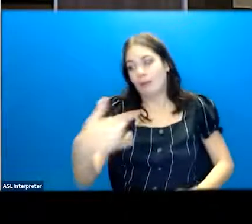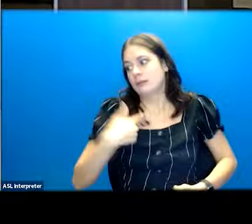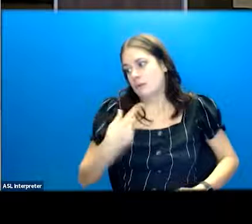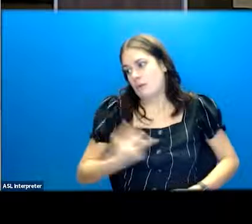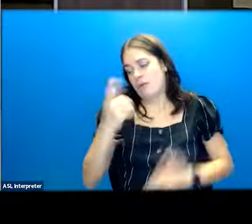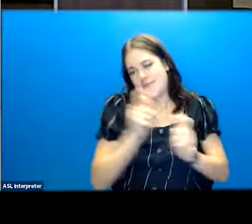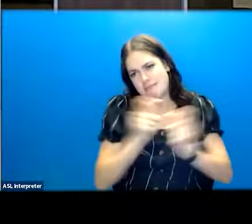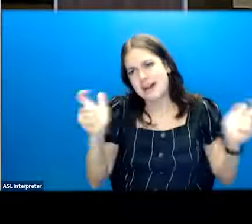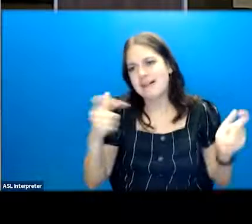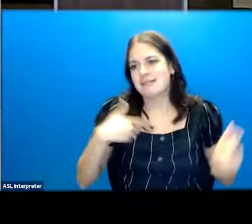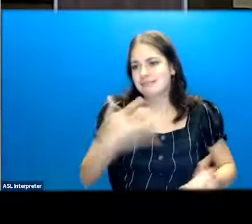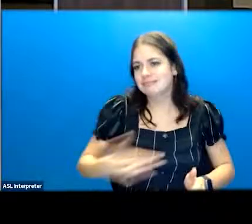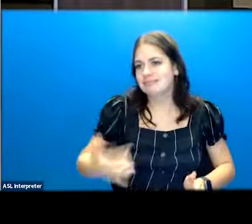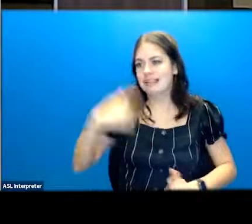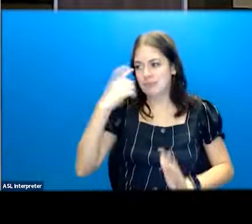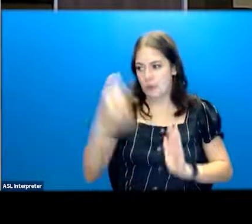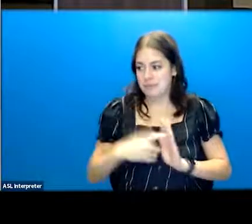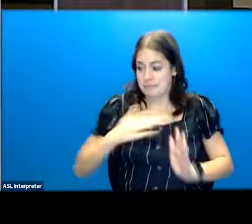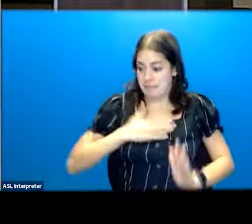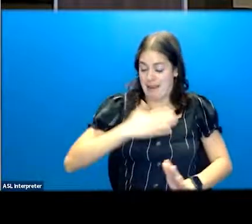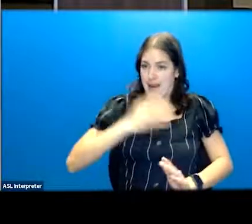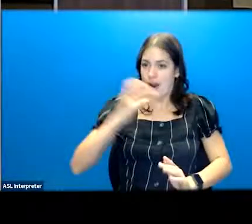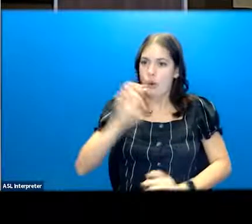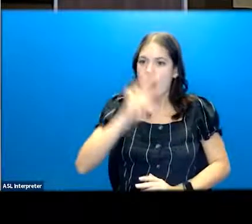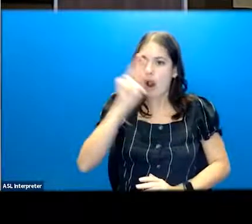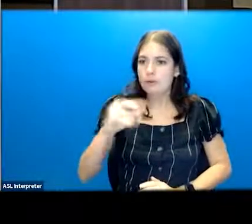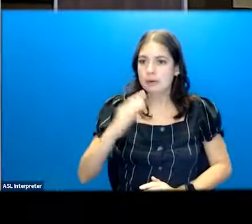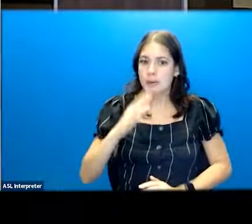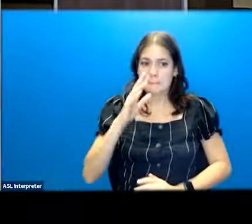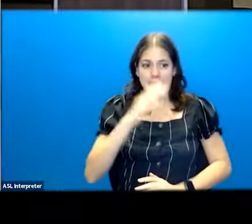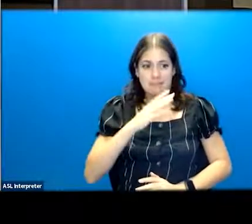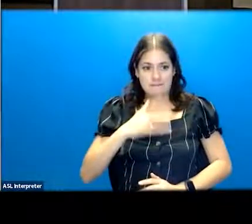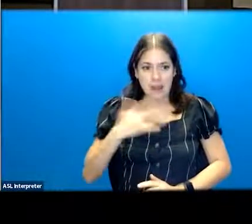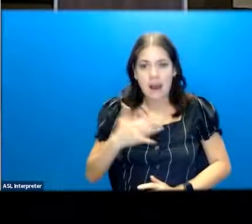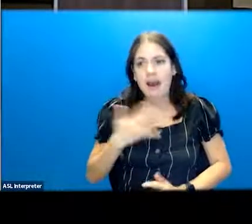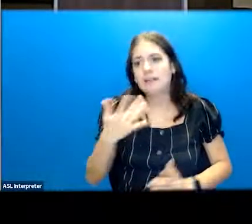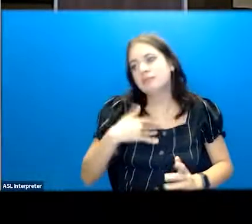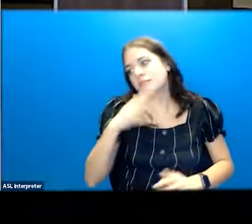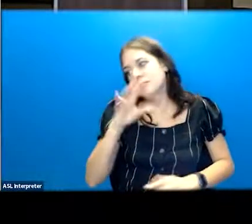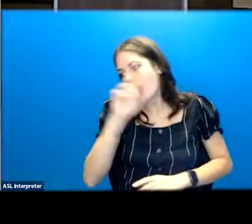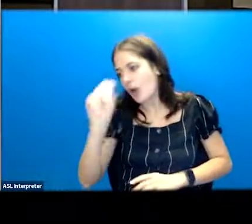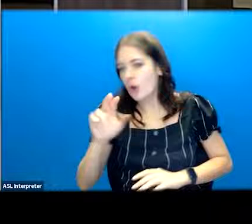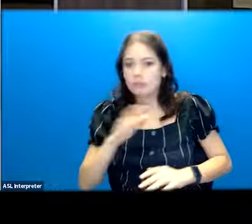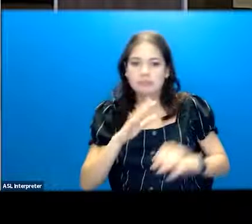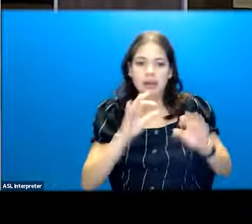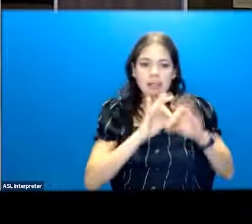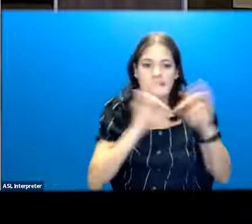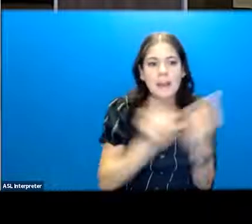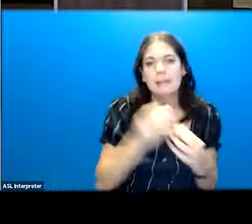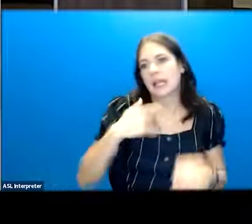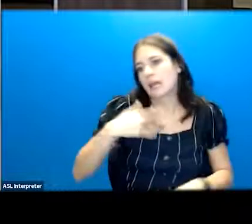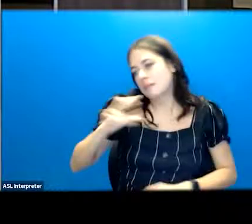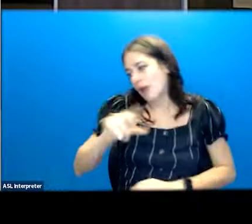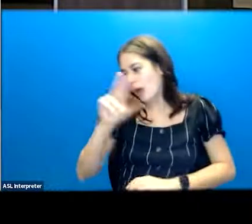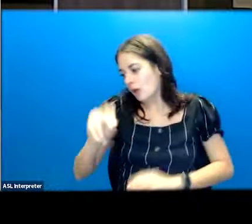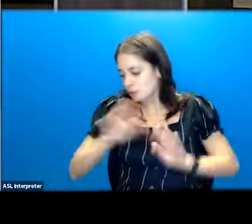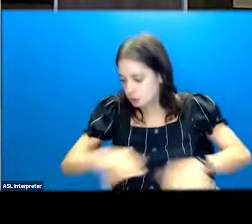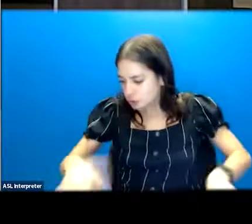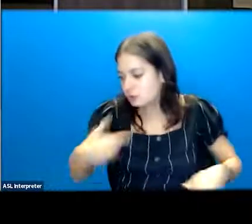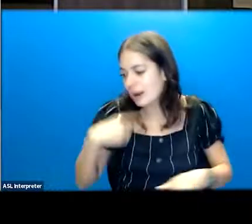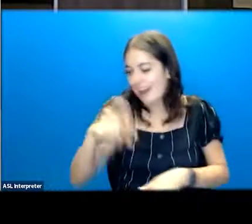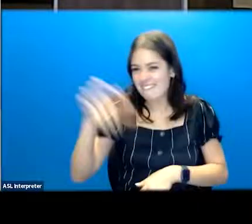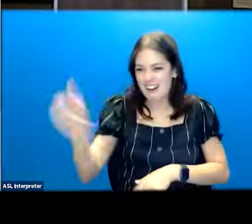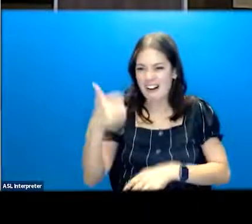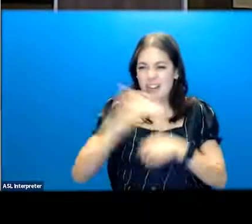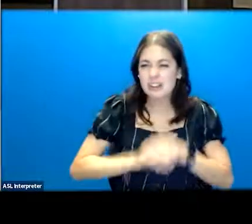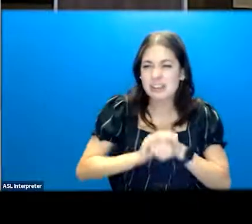the biggest things. That I've got my own things going on. I have my own work. I have other children, and I have other stress that's going on in